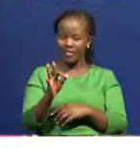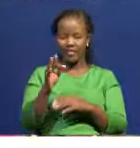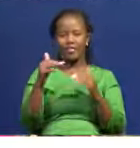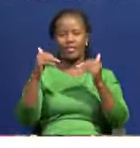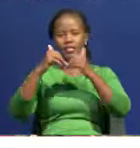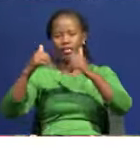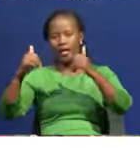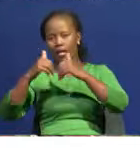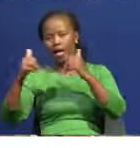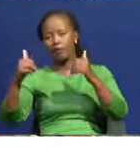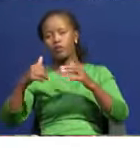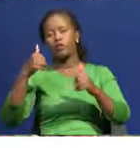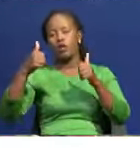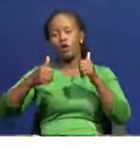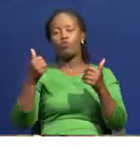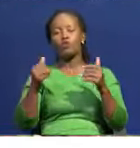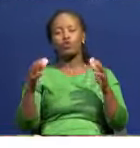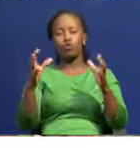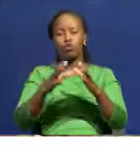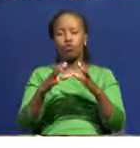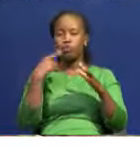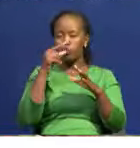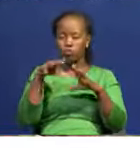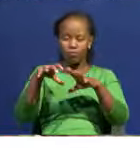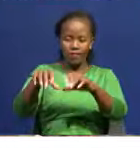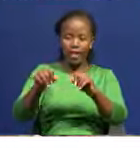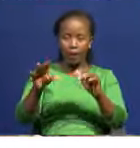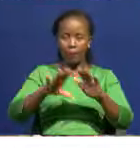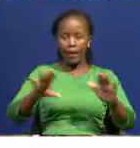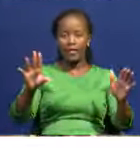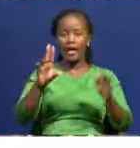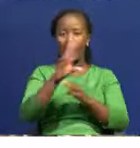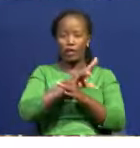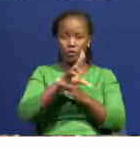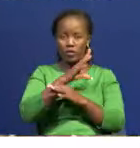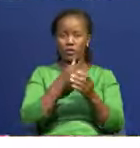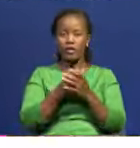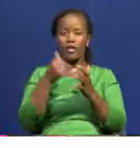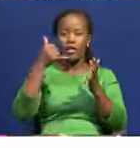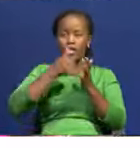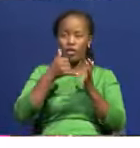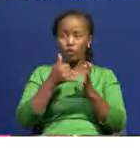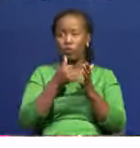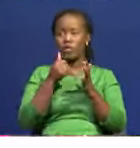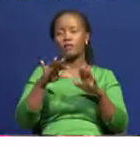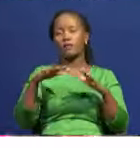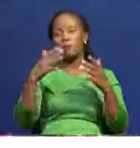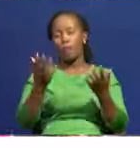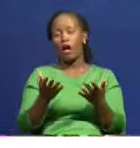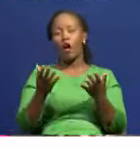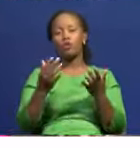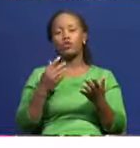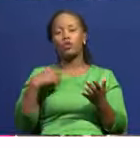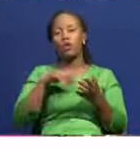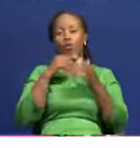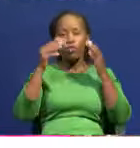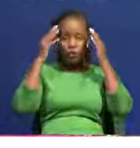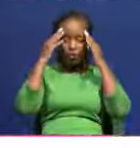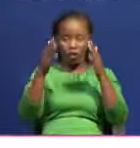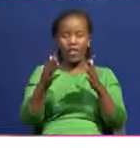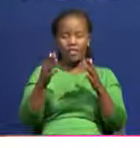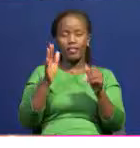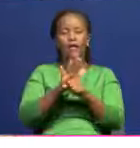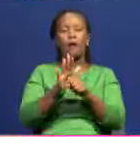and gaps that the land grabbers are using, including how we deal with land that was